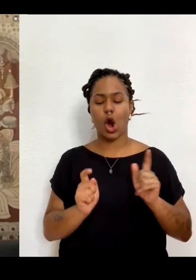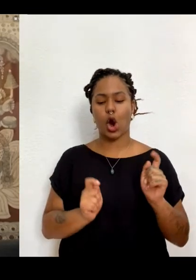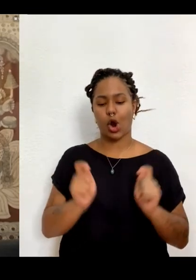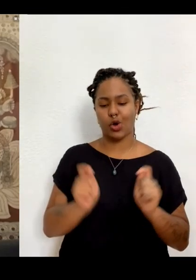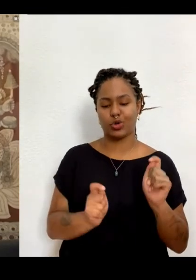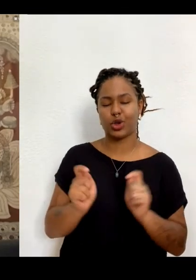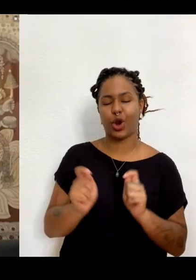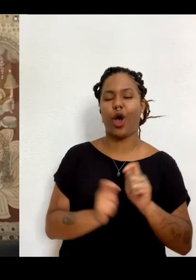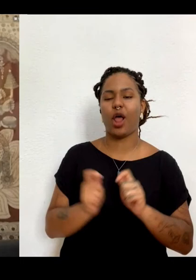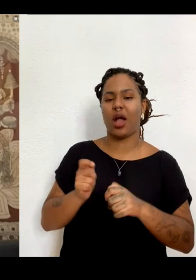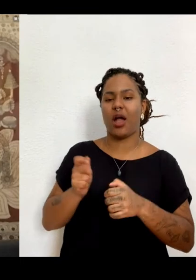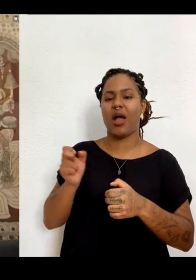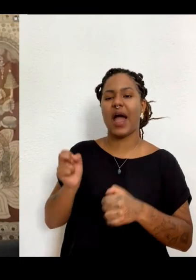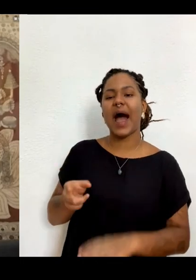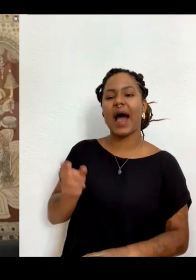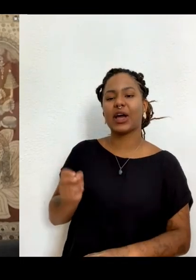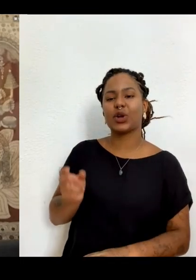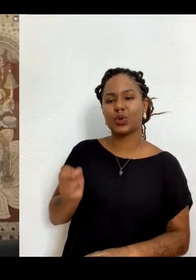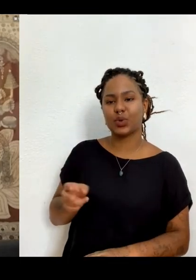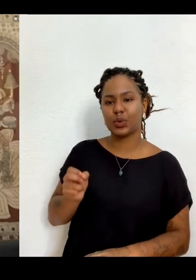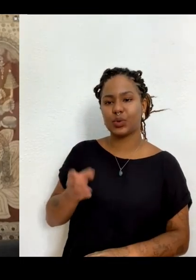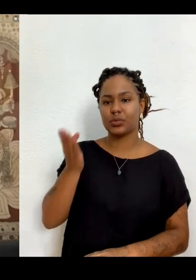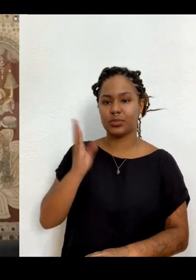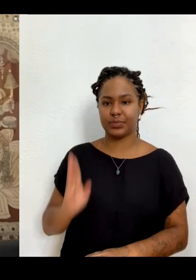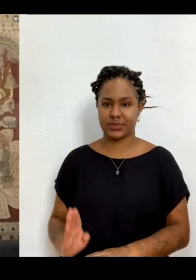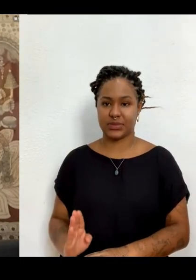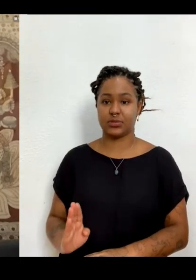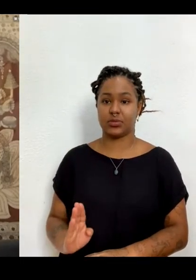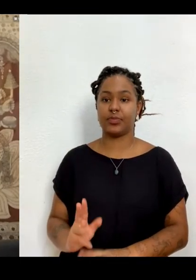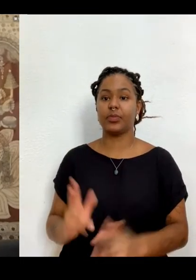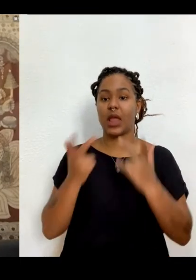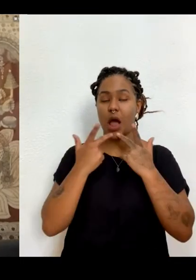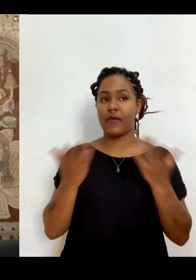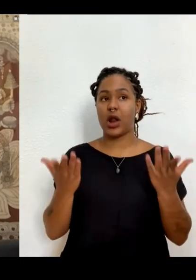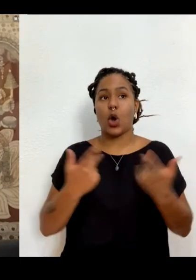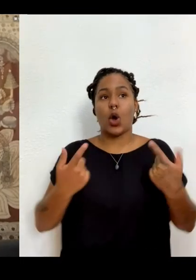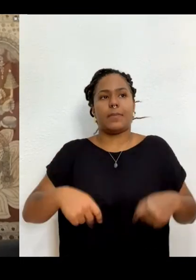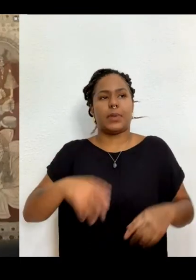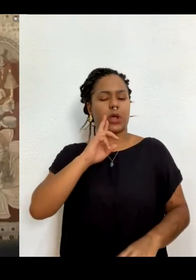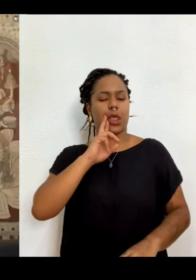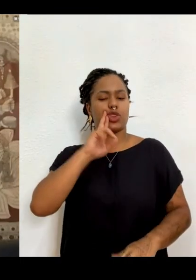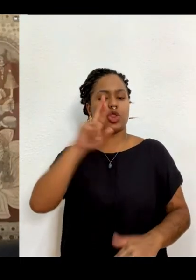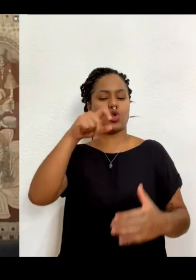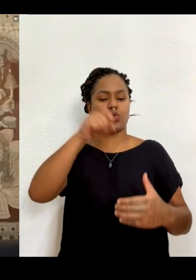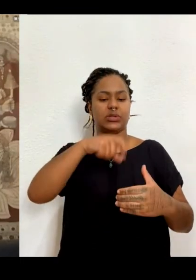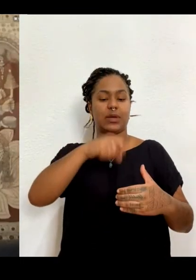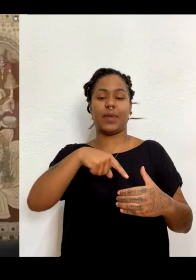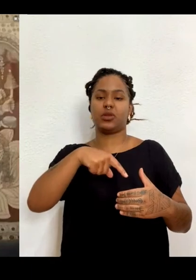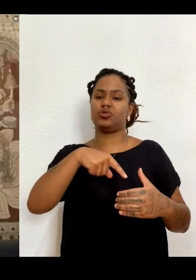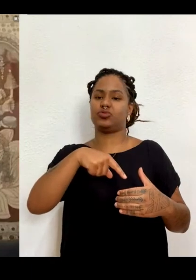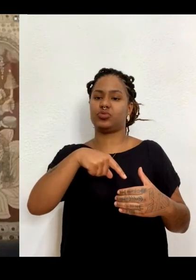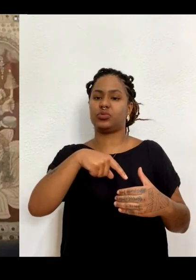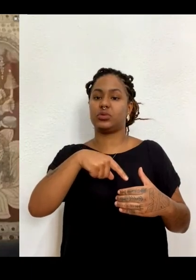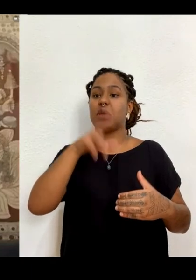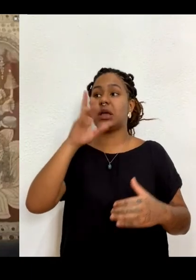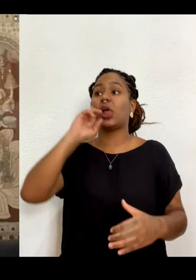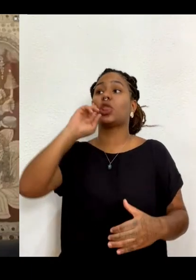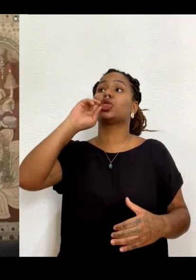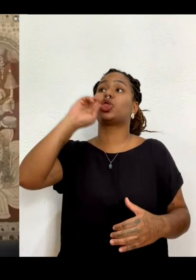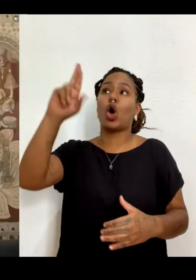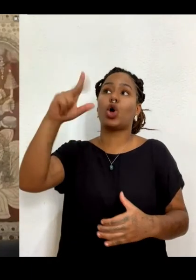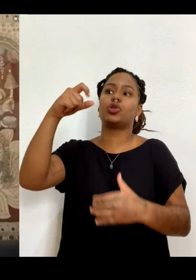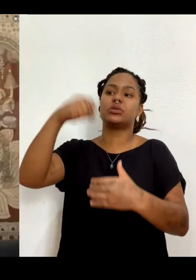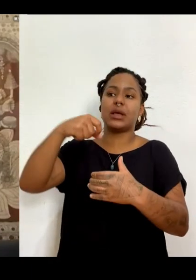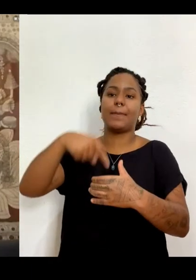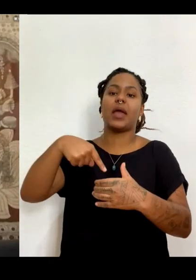own the seed and the way to own the seed through patents is through genetic engineering because now through genetic engineering we